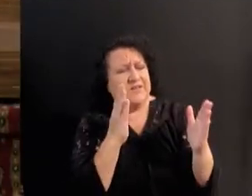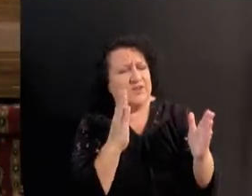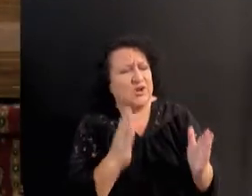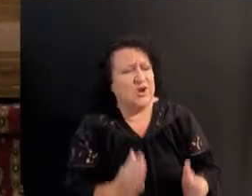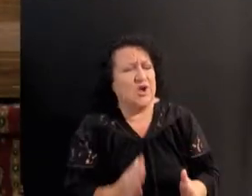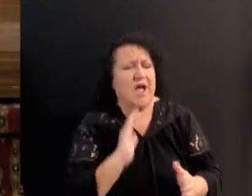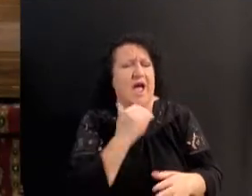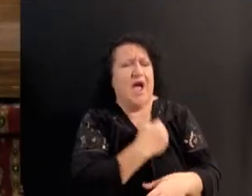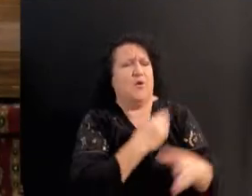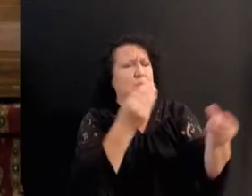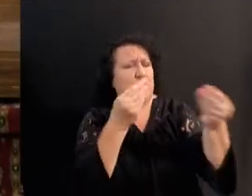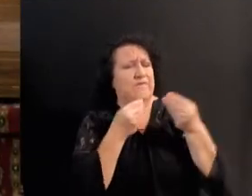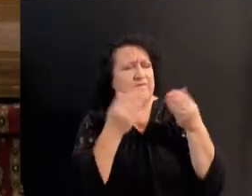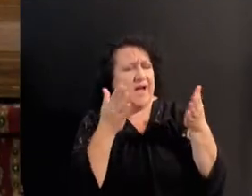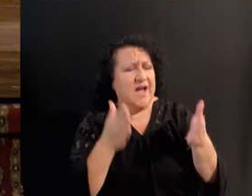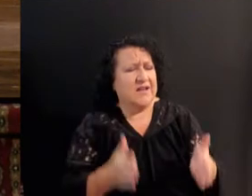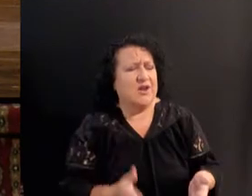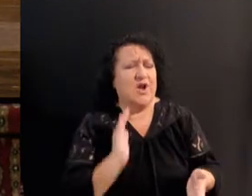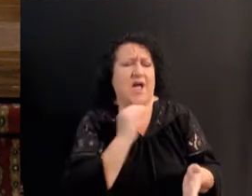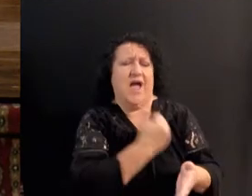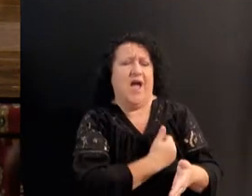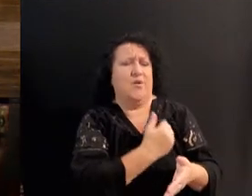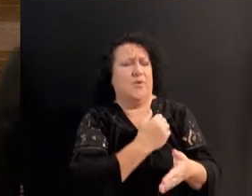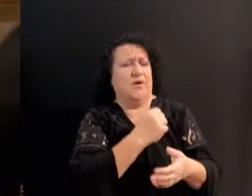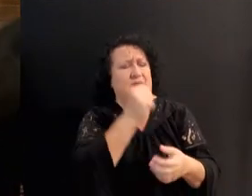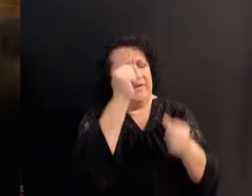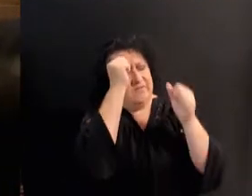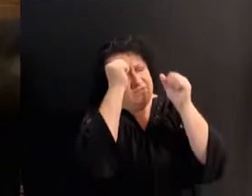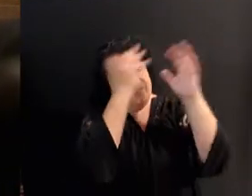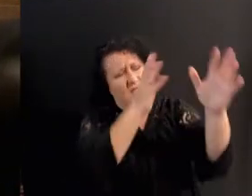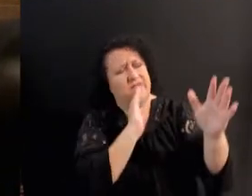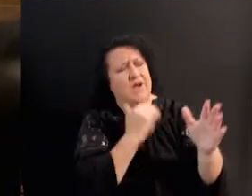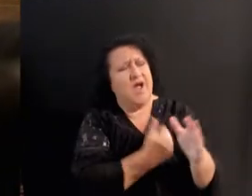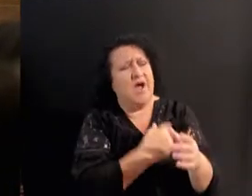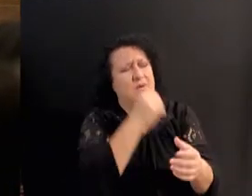our father, our brother, our friend.